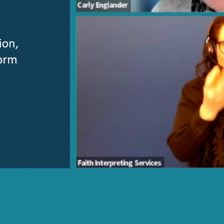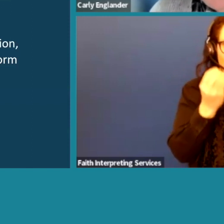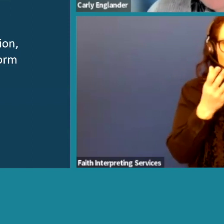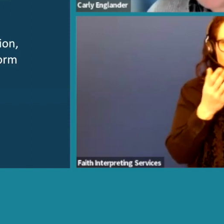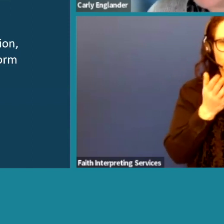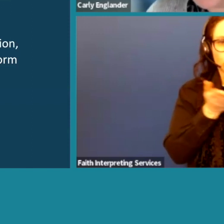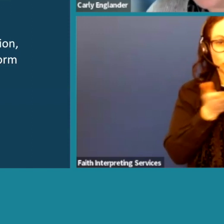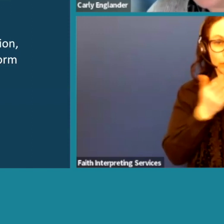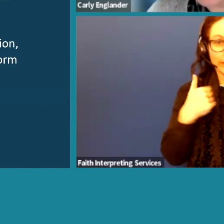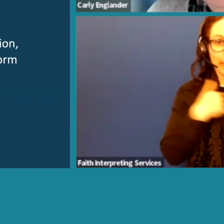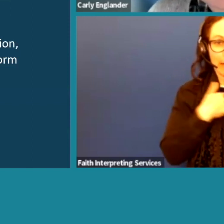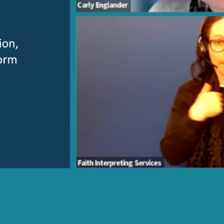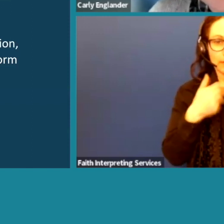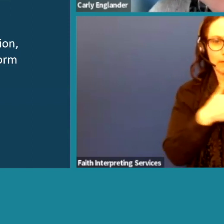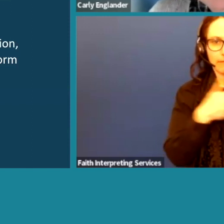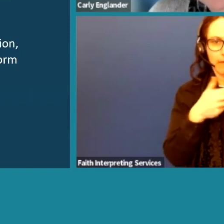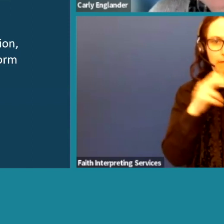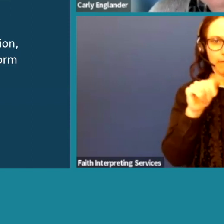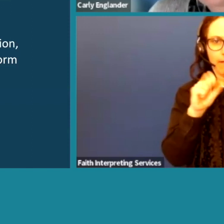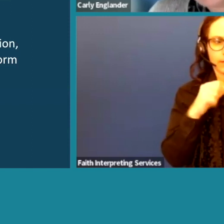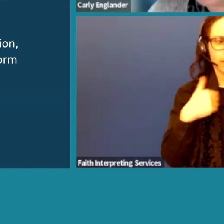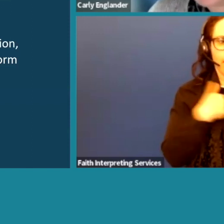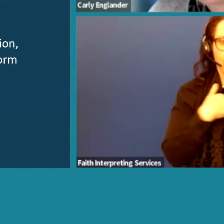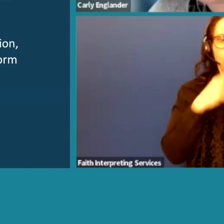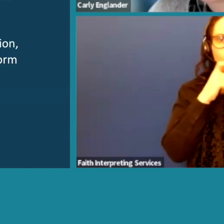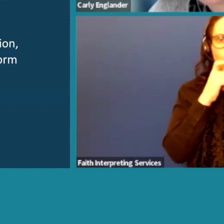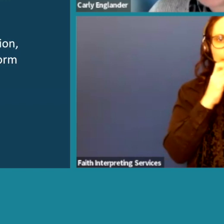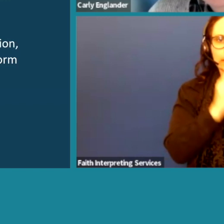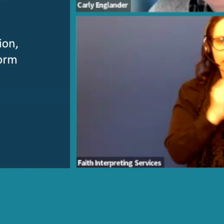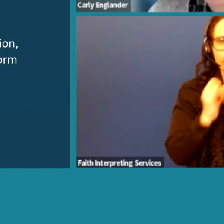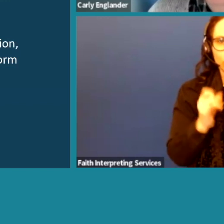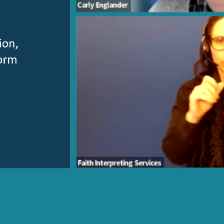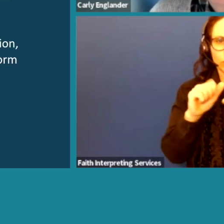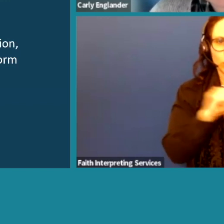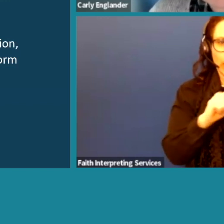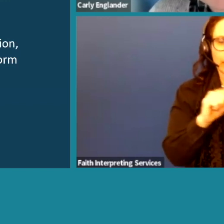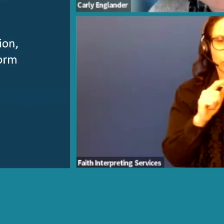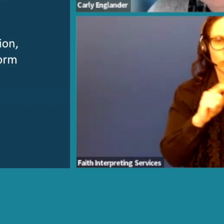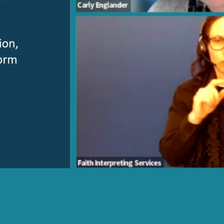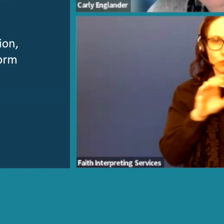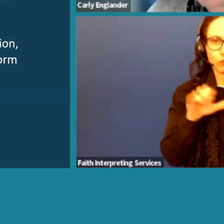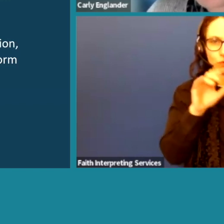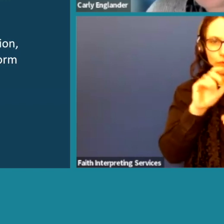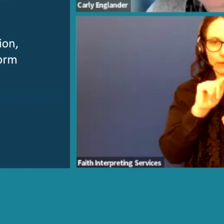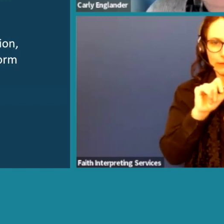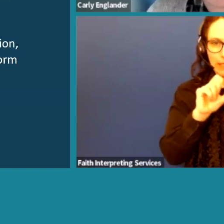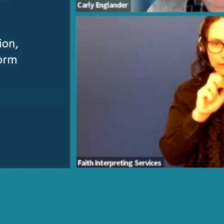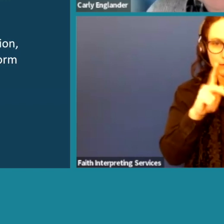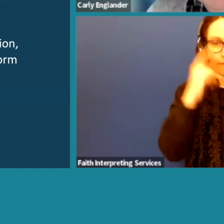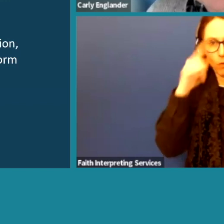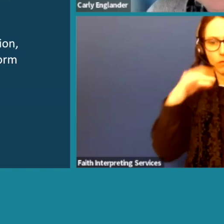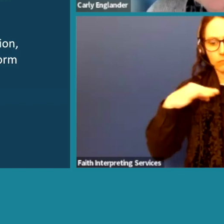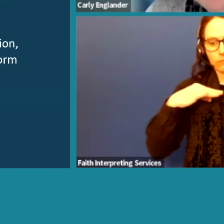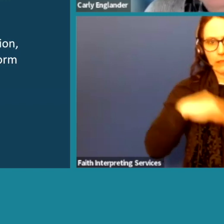are defined as an animal that is individually trained to perform a task for the benefit of an individual